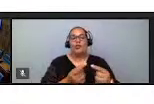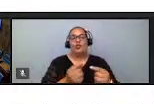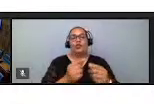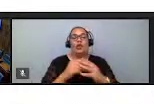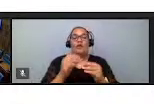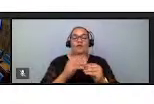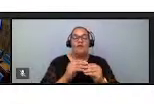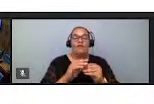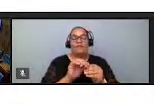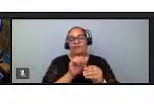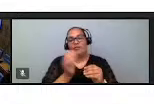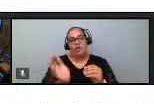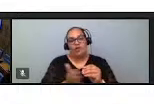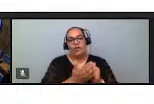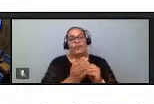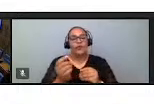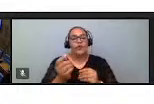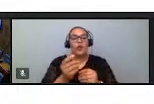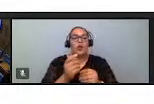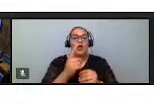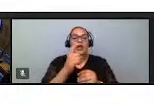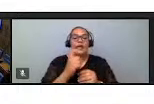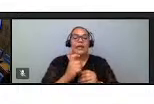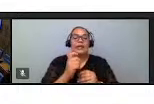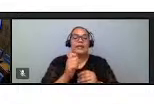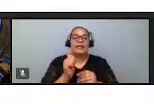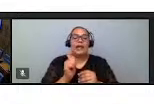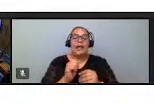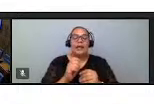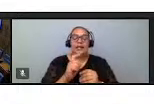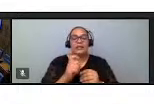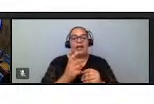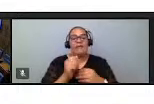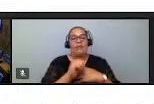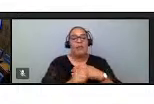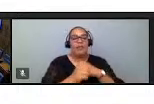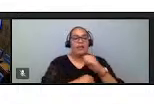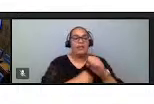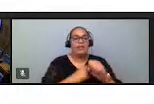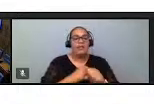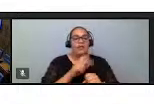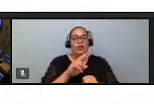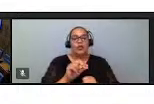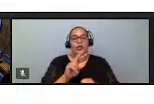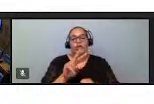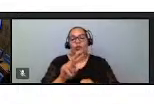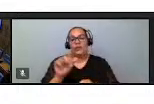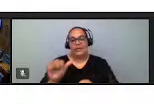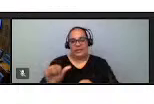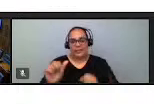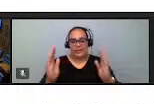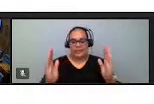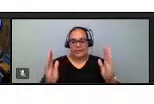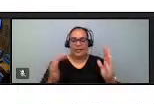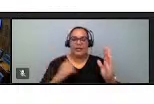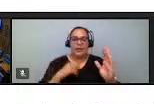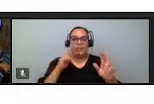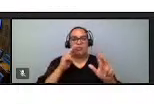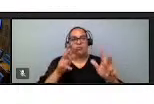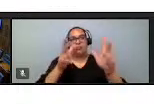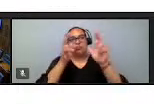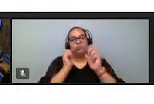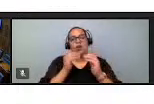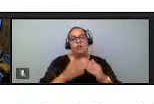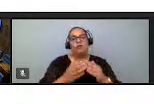fruit so on your xaxis you have the months of the year for 2026 this is our projection of